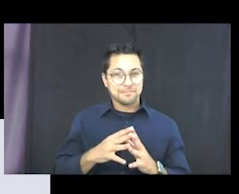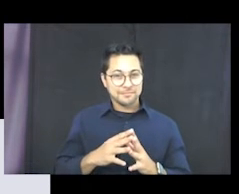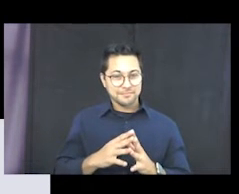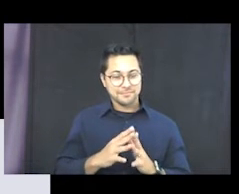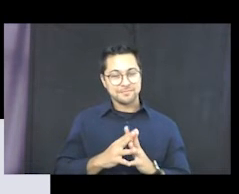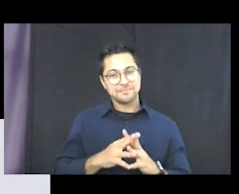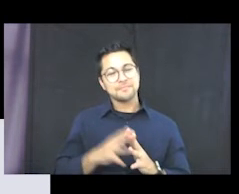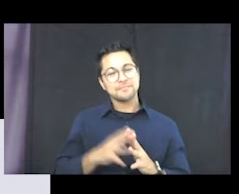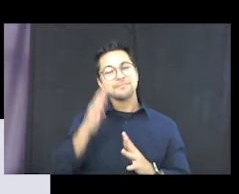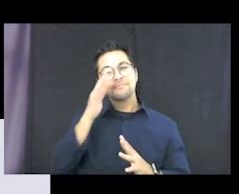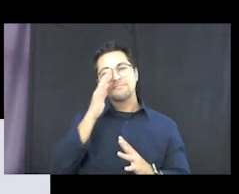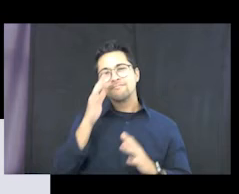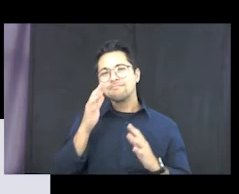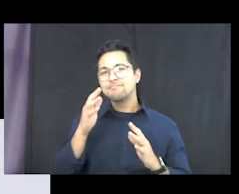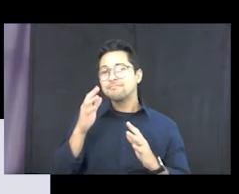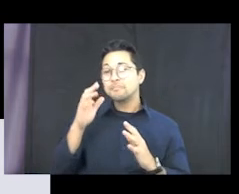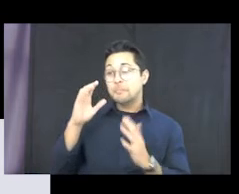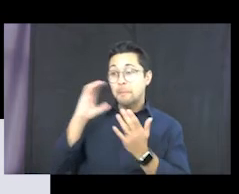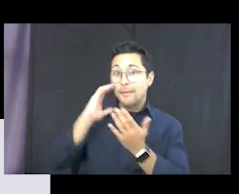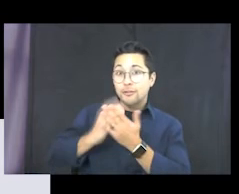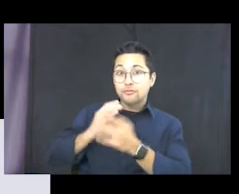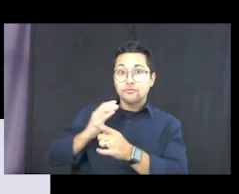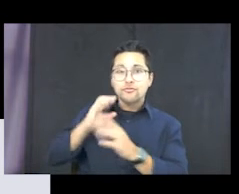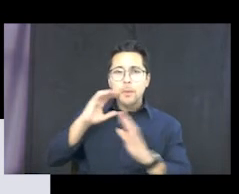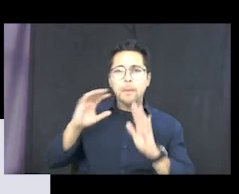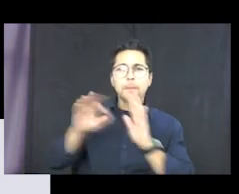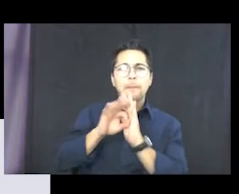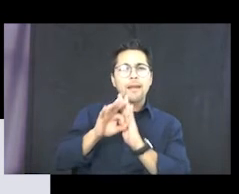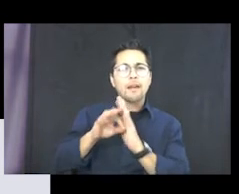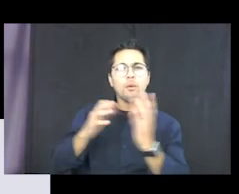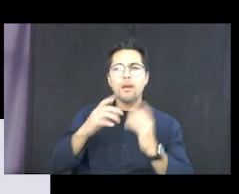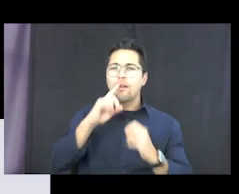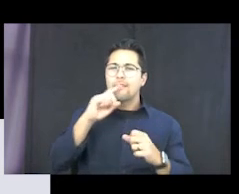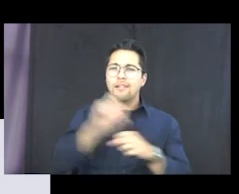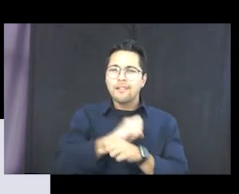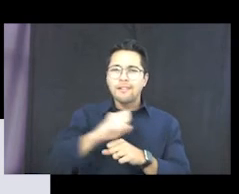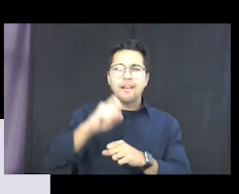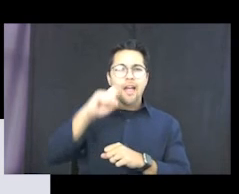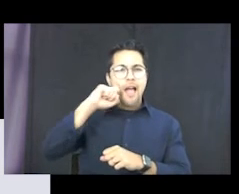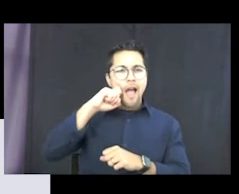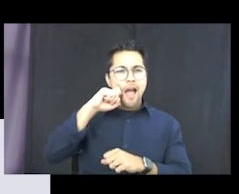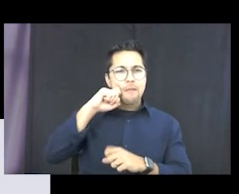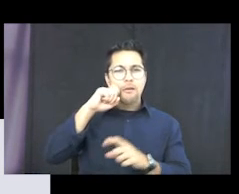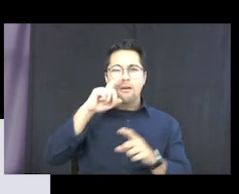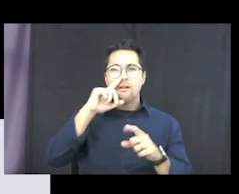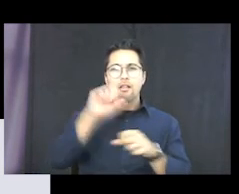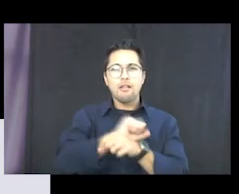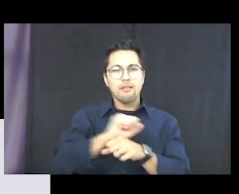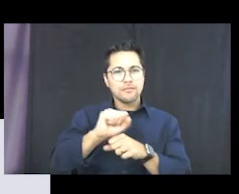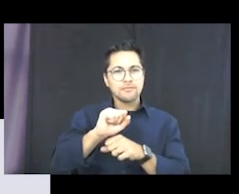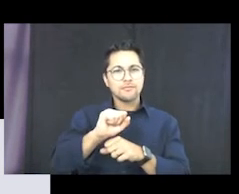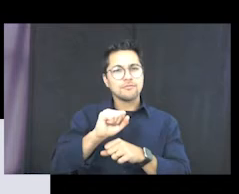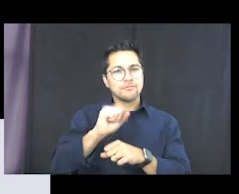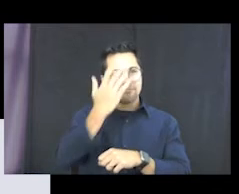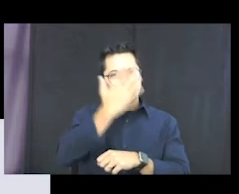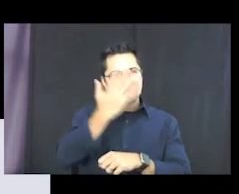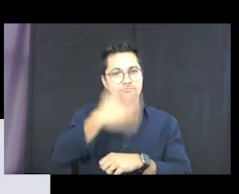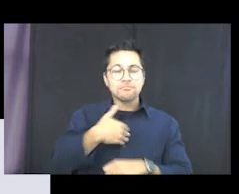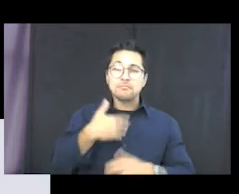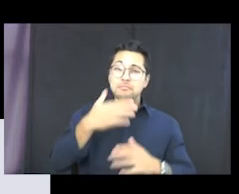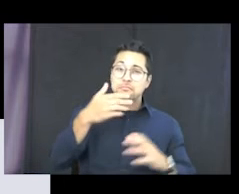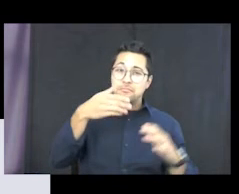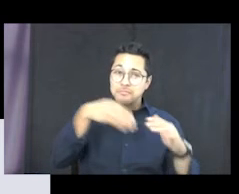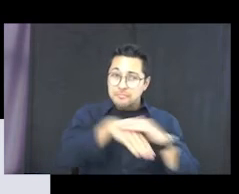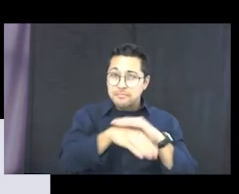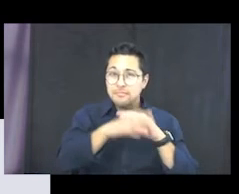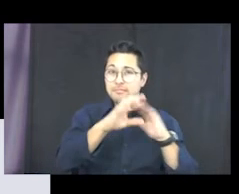to do is select the image of what the real Apple logo looks like. So in the chat or on a piece of